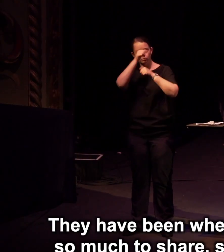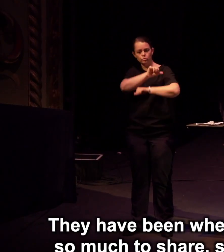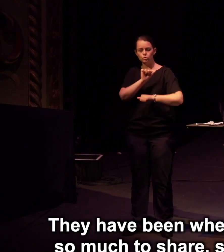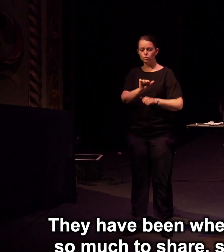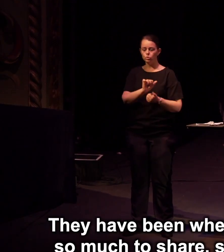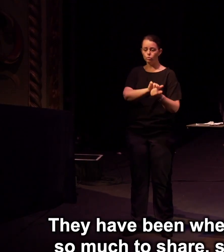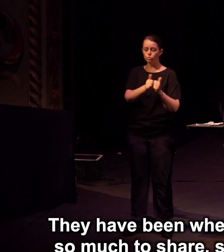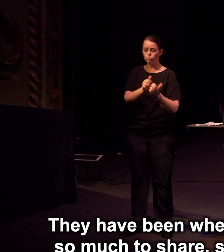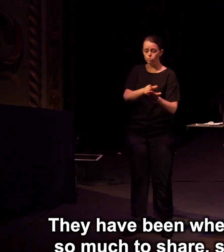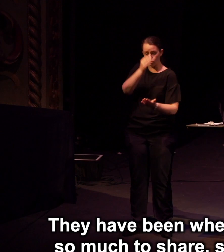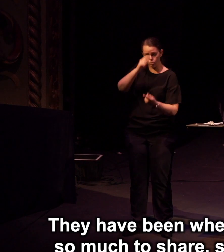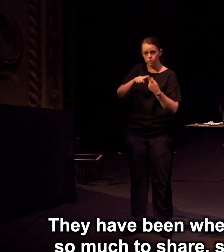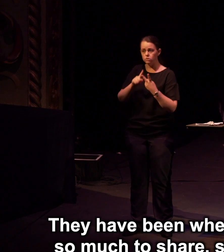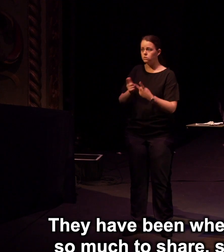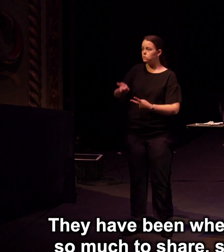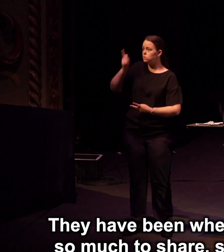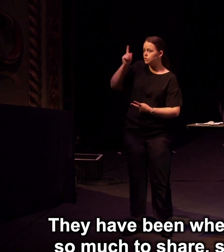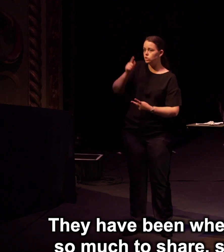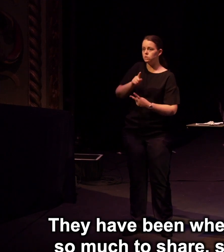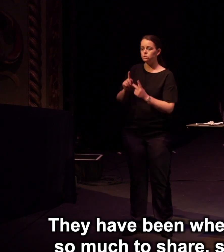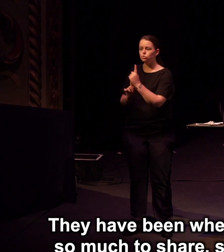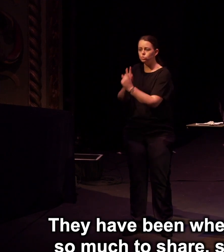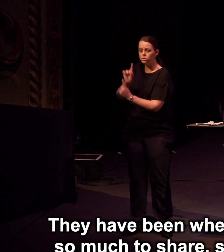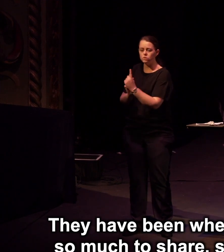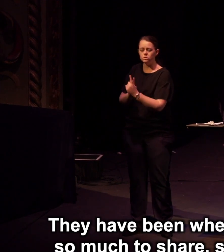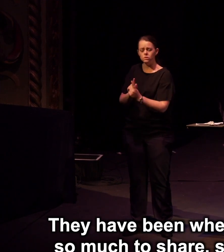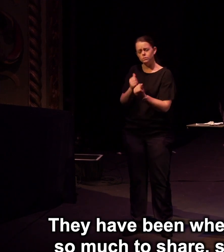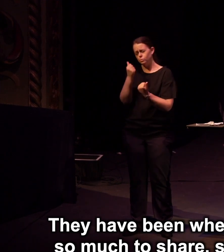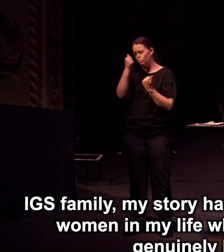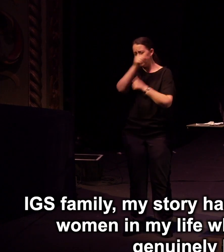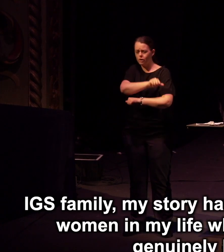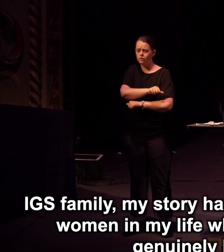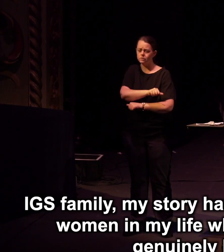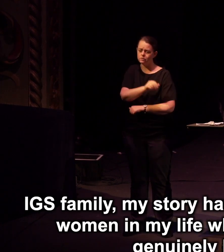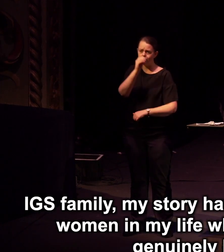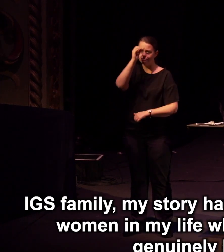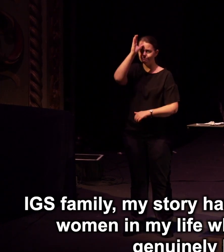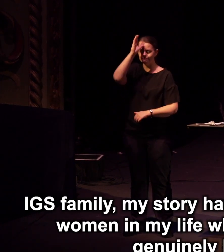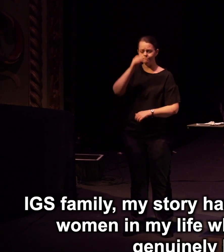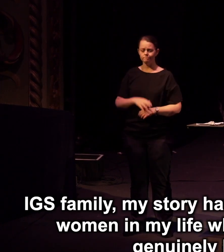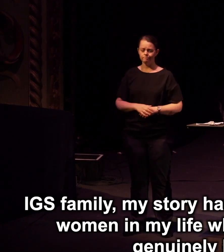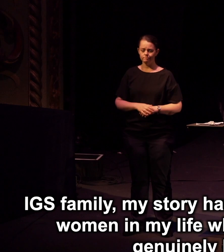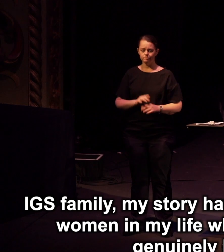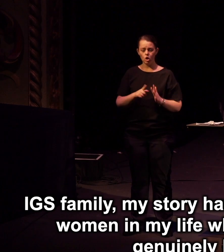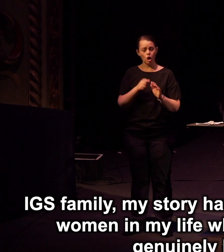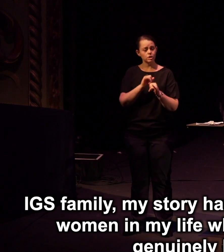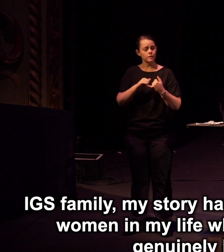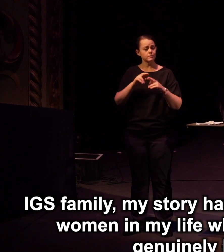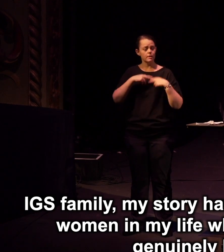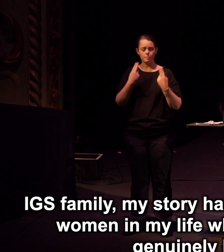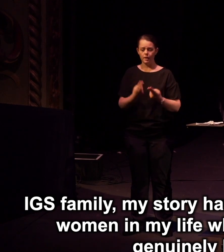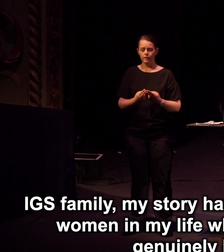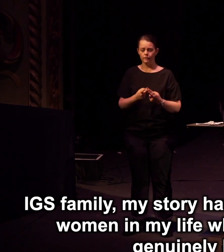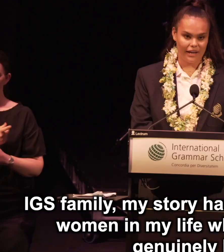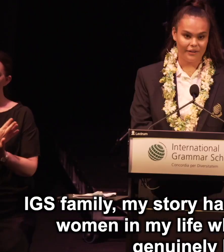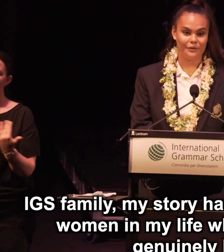you are now and have so much to share, so much wisdom to give. IGS family, my story has been shaped by the many